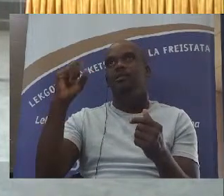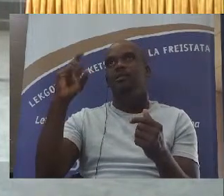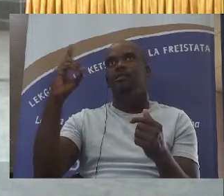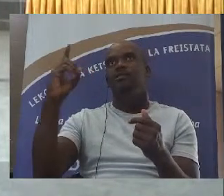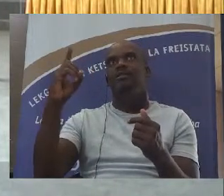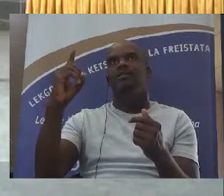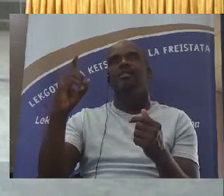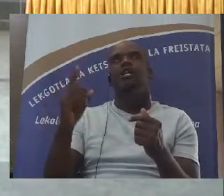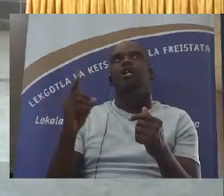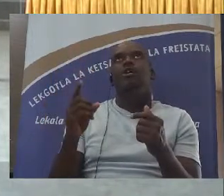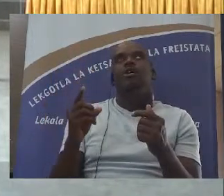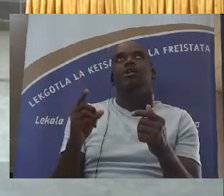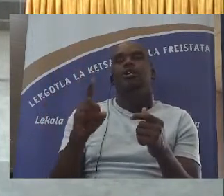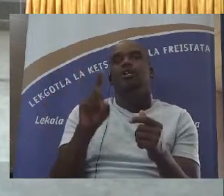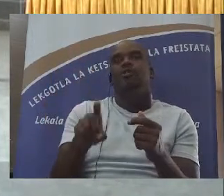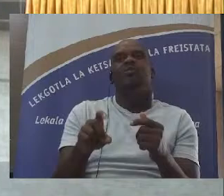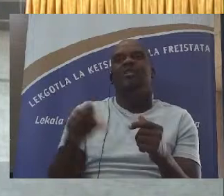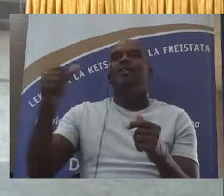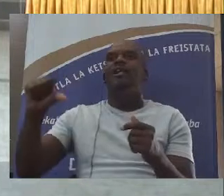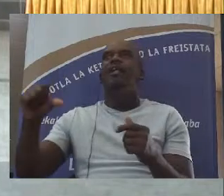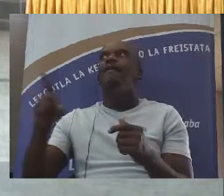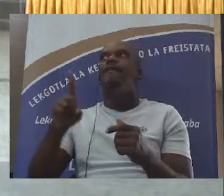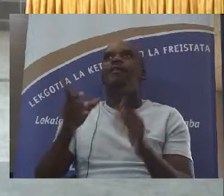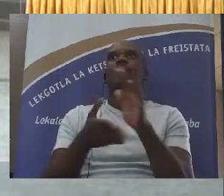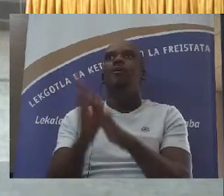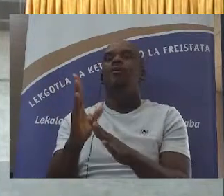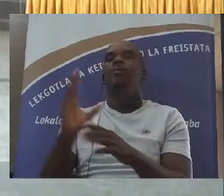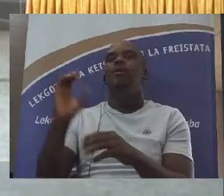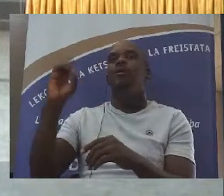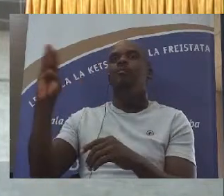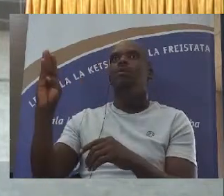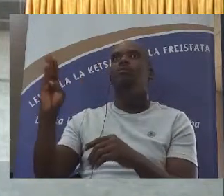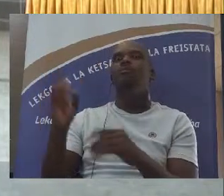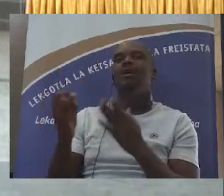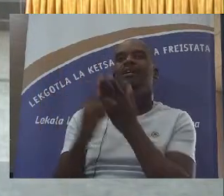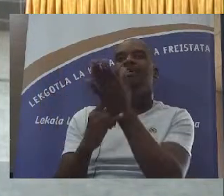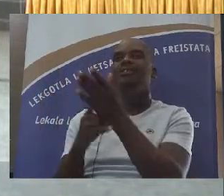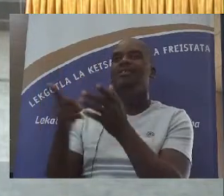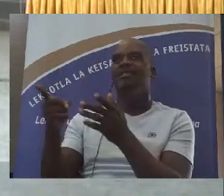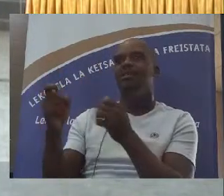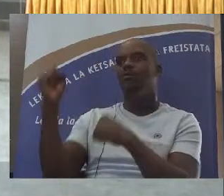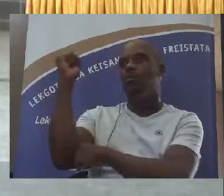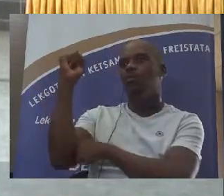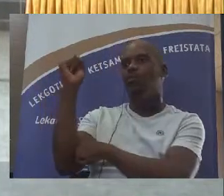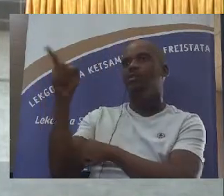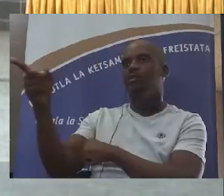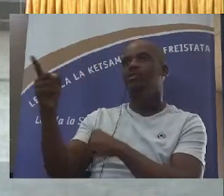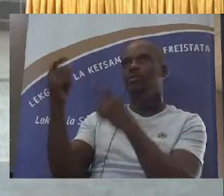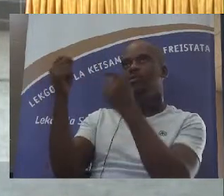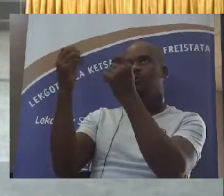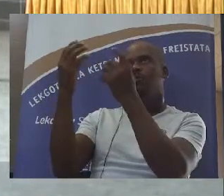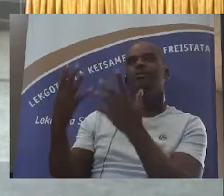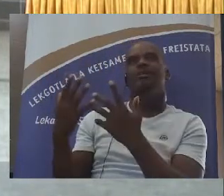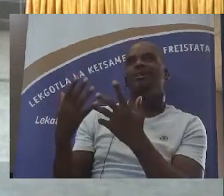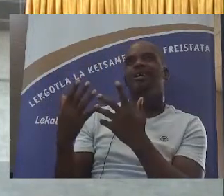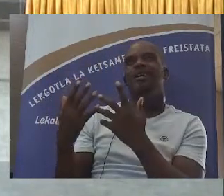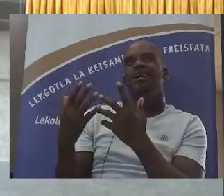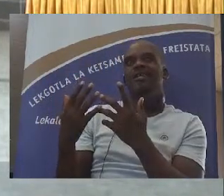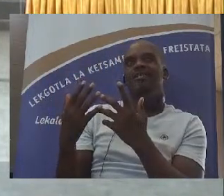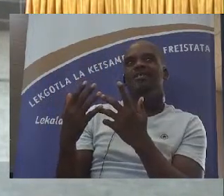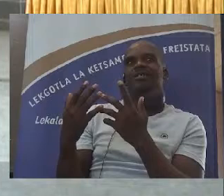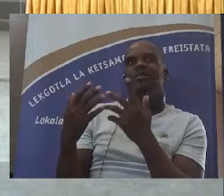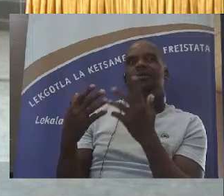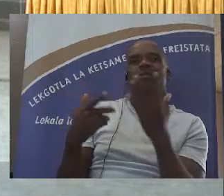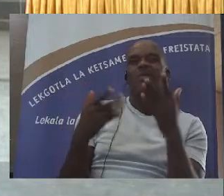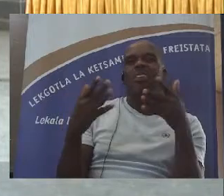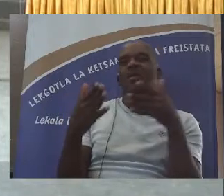kena Bloemfontein re itlhelele gore ha re kena treasury ga gona network ga e bereke. Tshwanetse